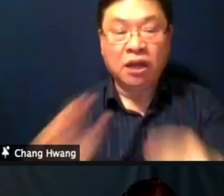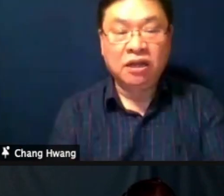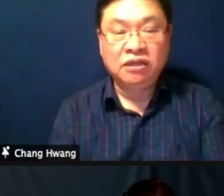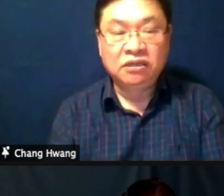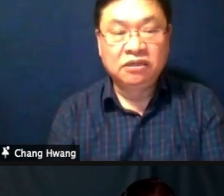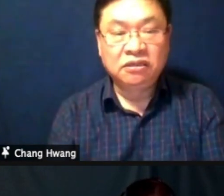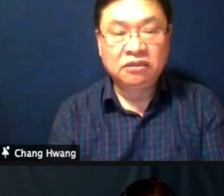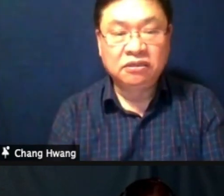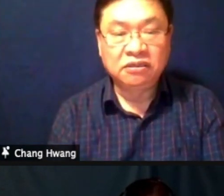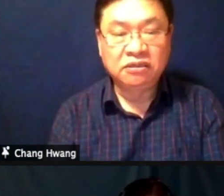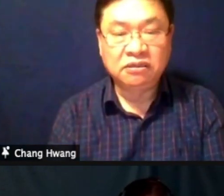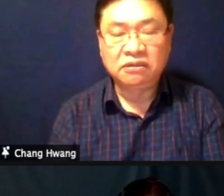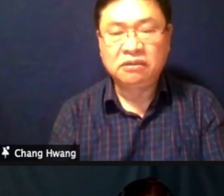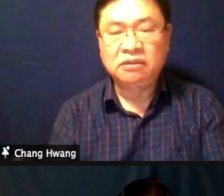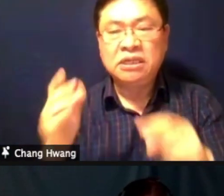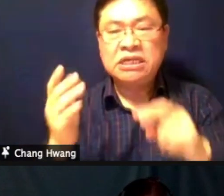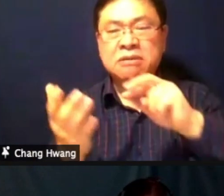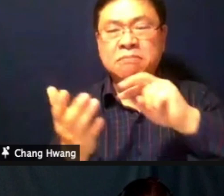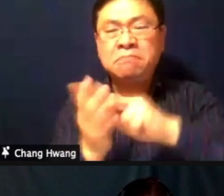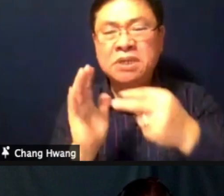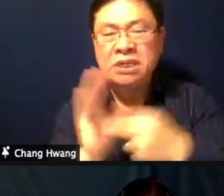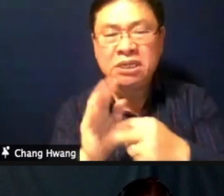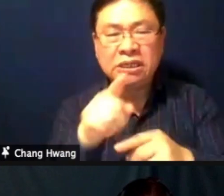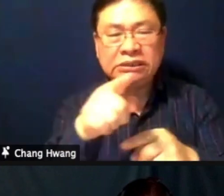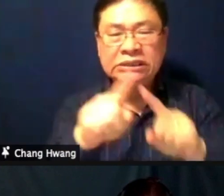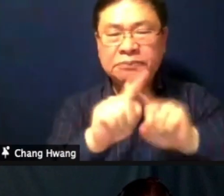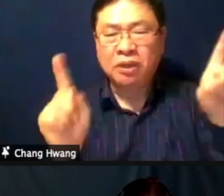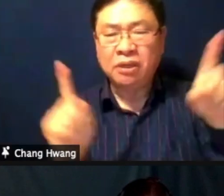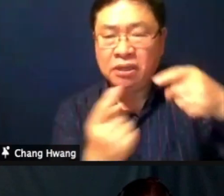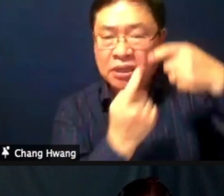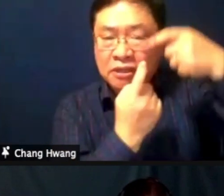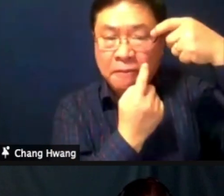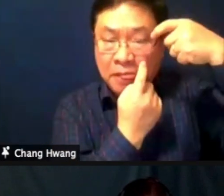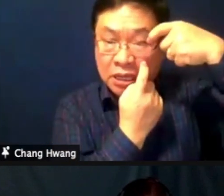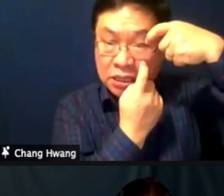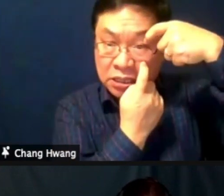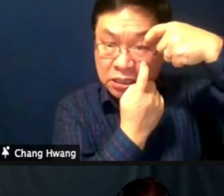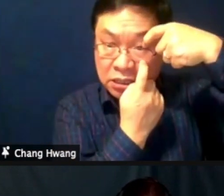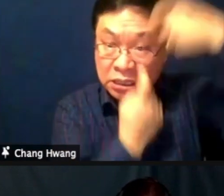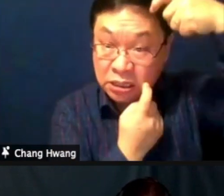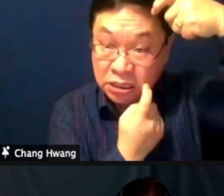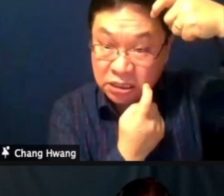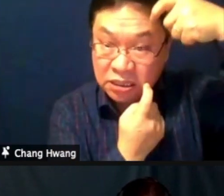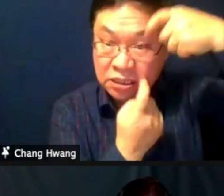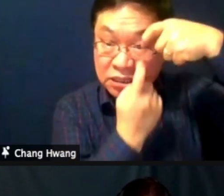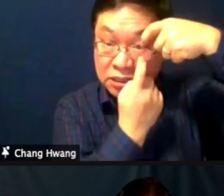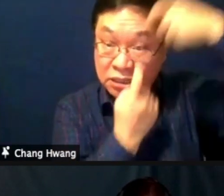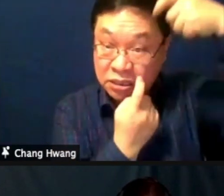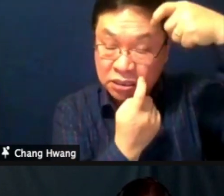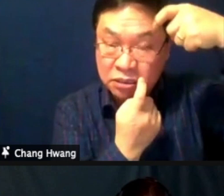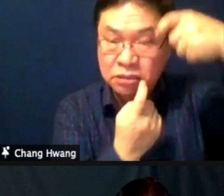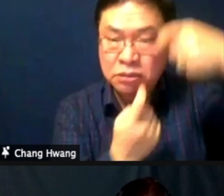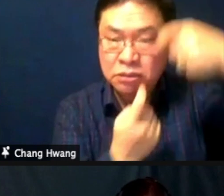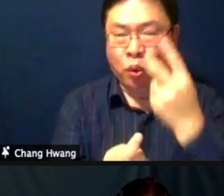with that plus sign. Now there's a minus sign in the brackets. That means that that is expressing something.